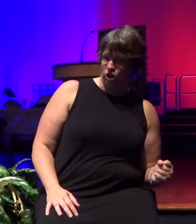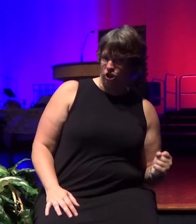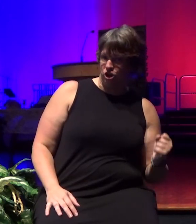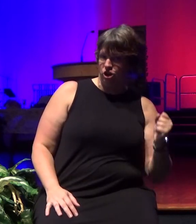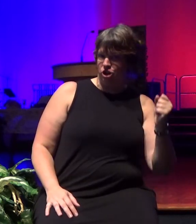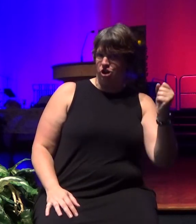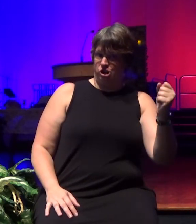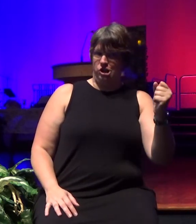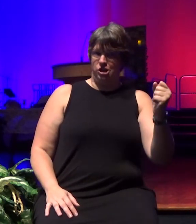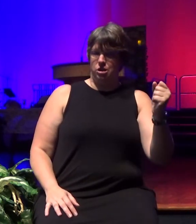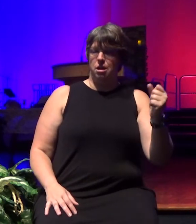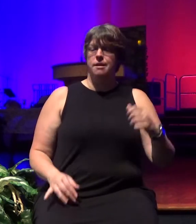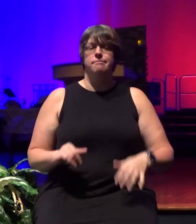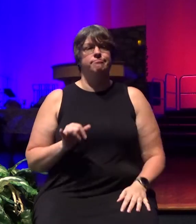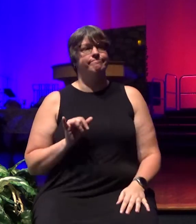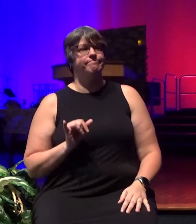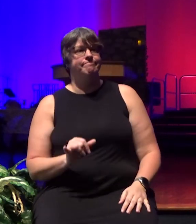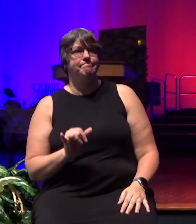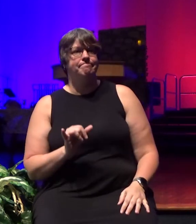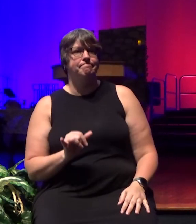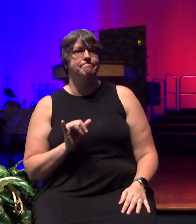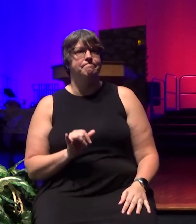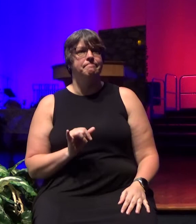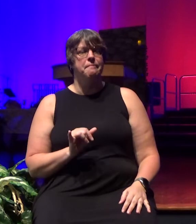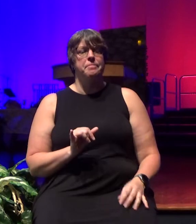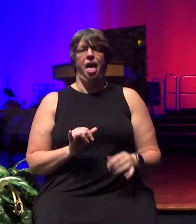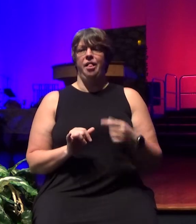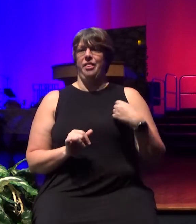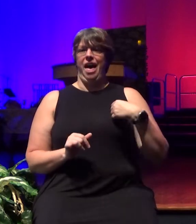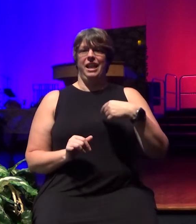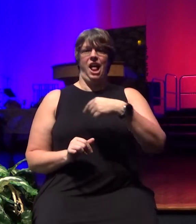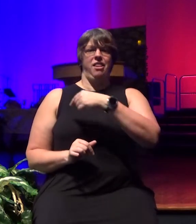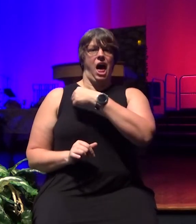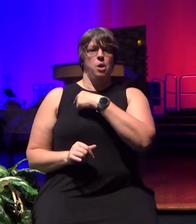will return in a different form."